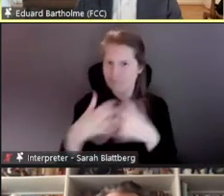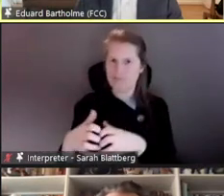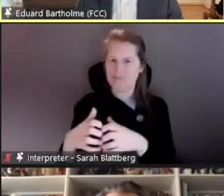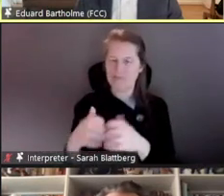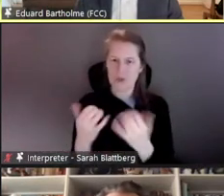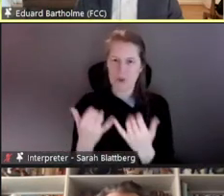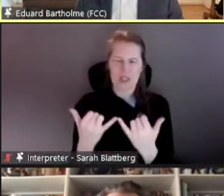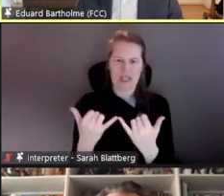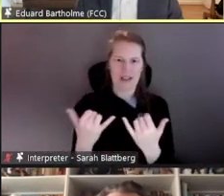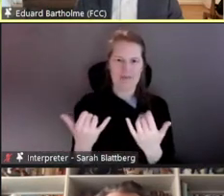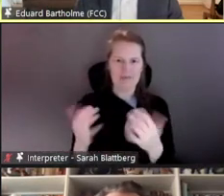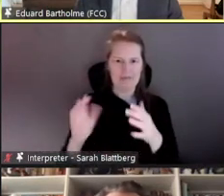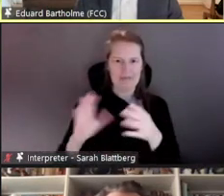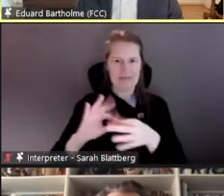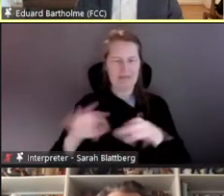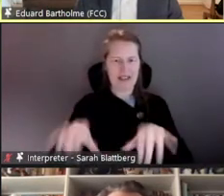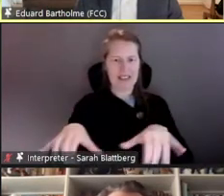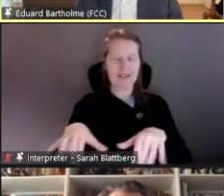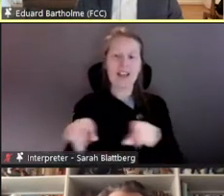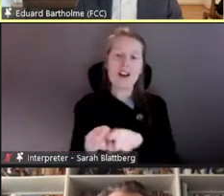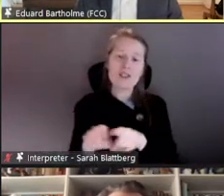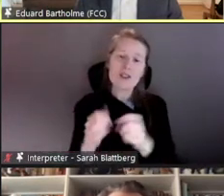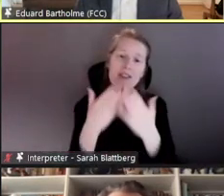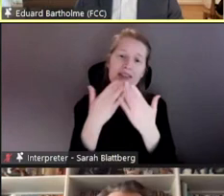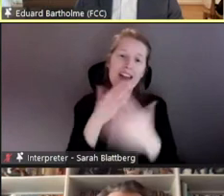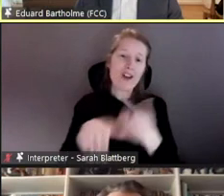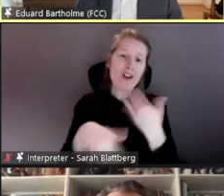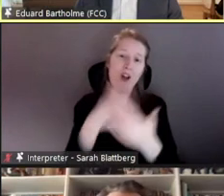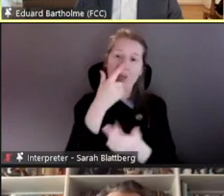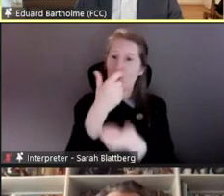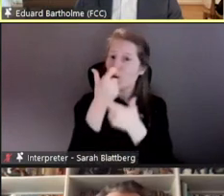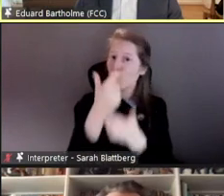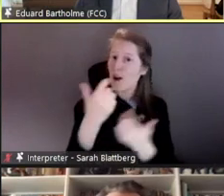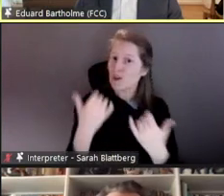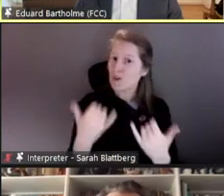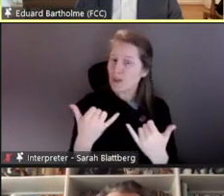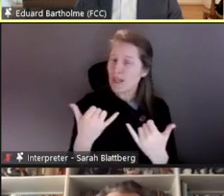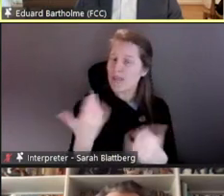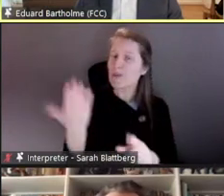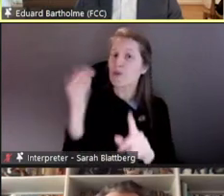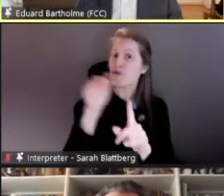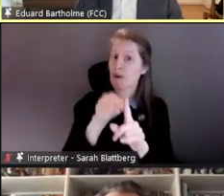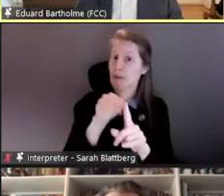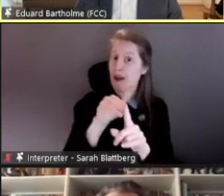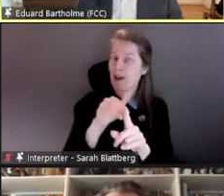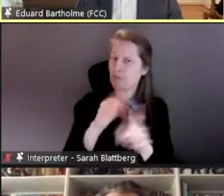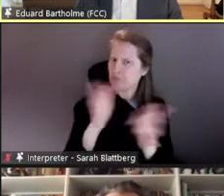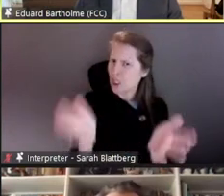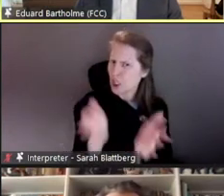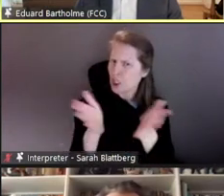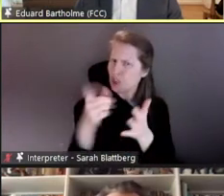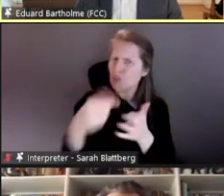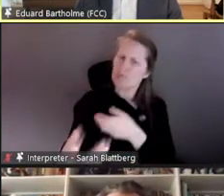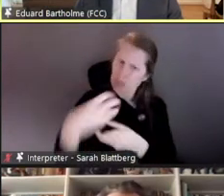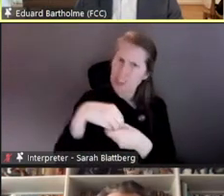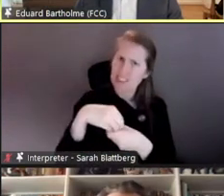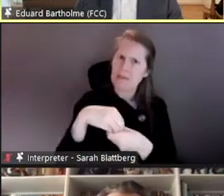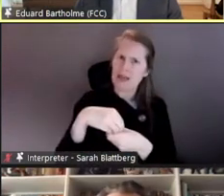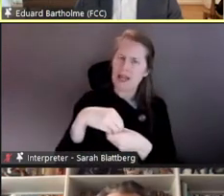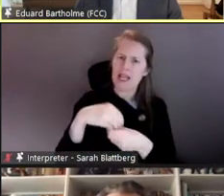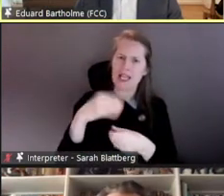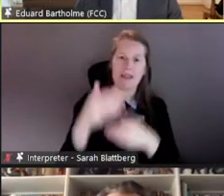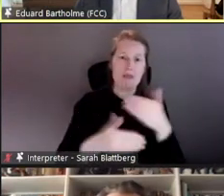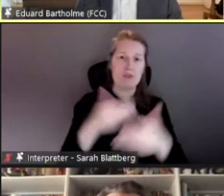possible. Also like to thank everyone who tuned in today, and I'd like to remind you and encourage you to participate in this proceeding